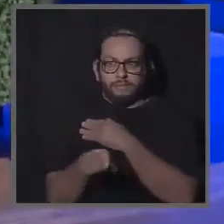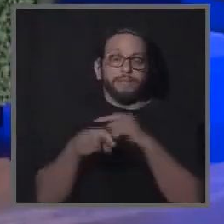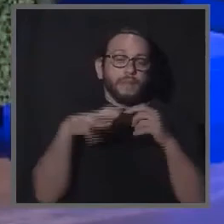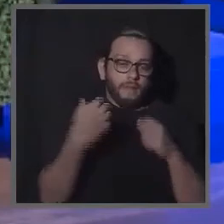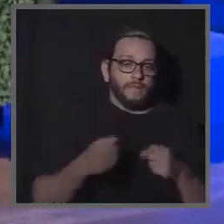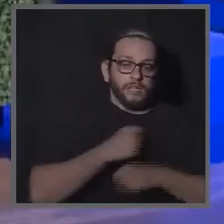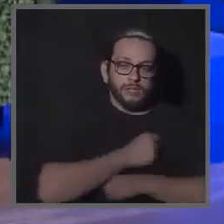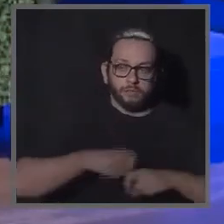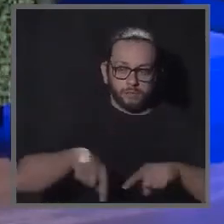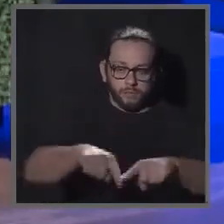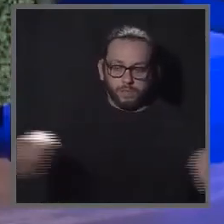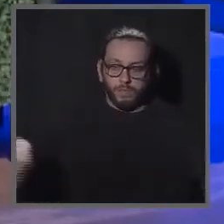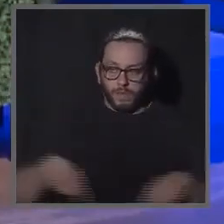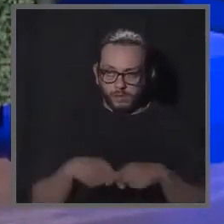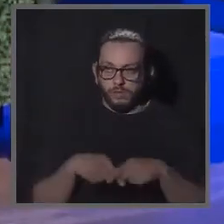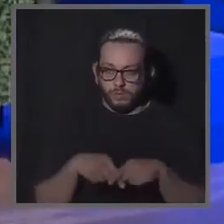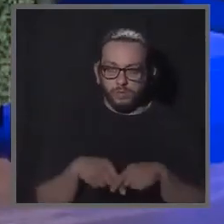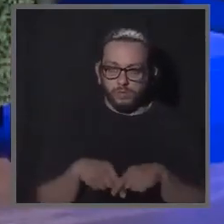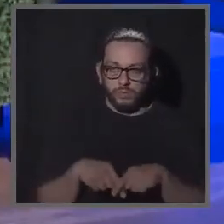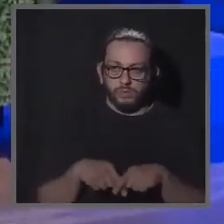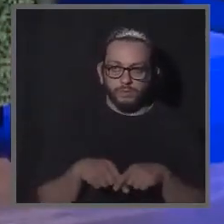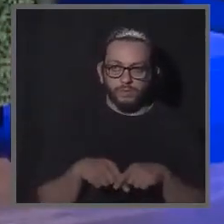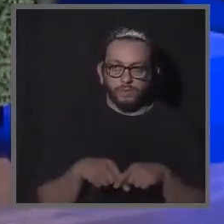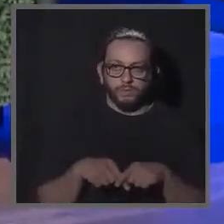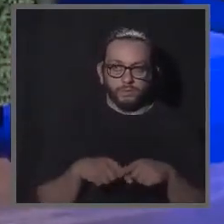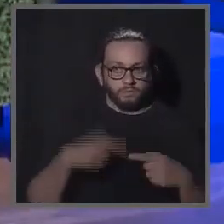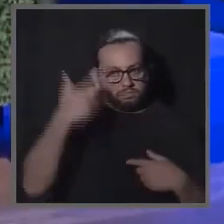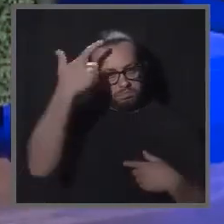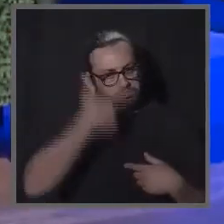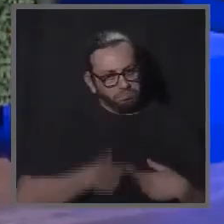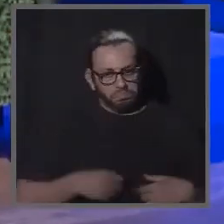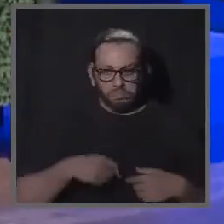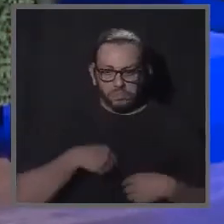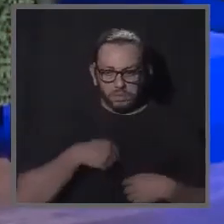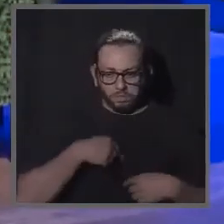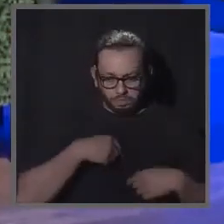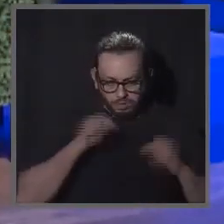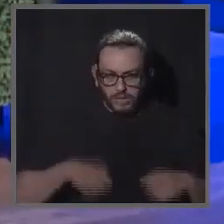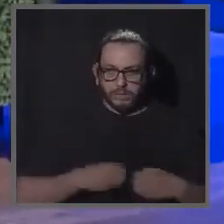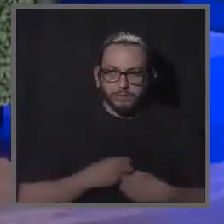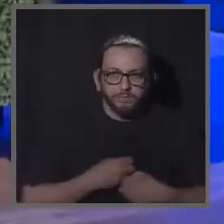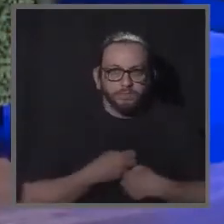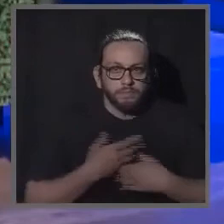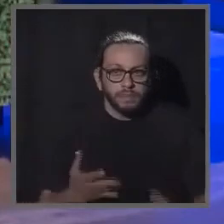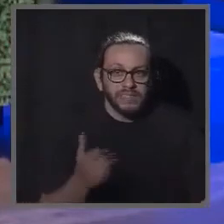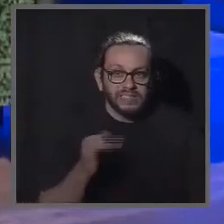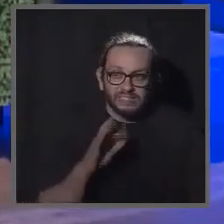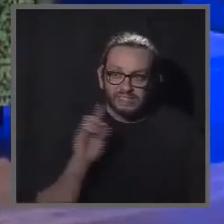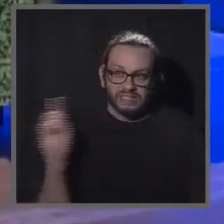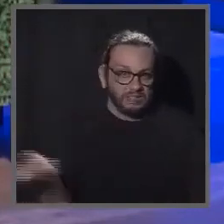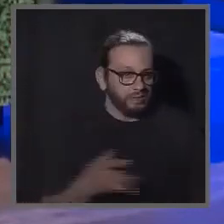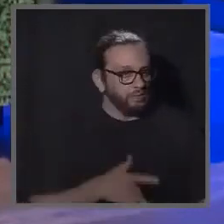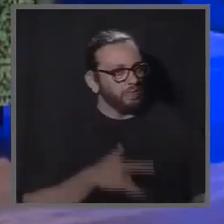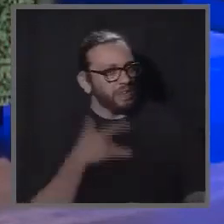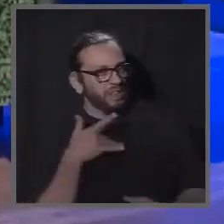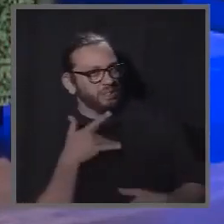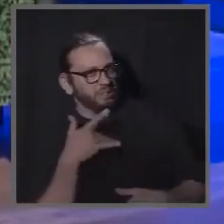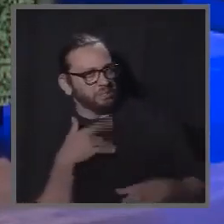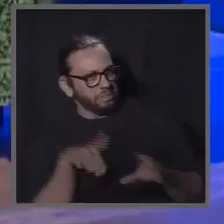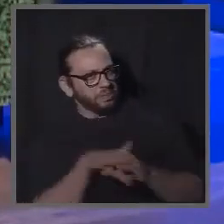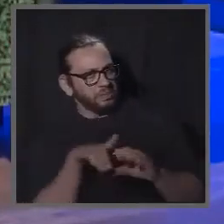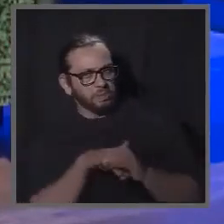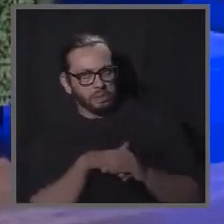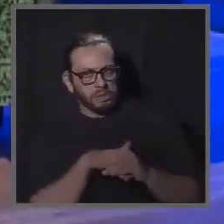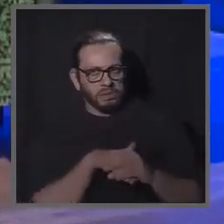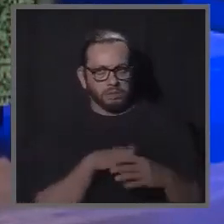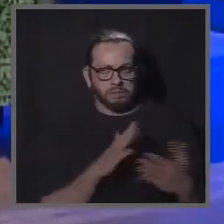to have a space to express one another. And if we feel that this participation